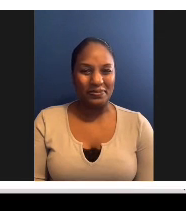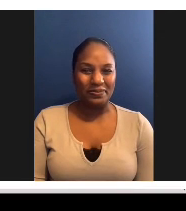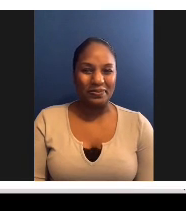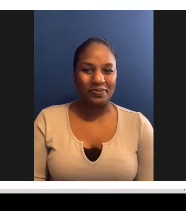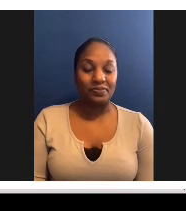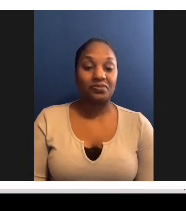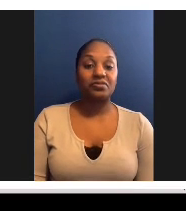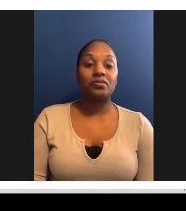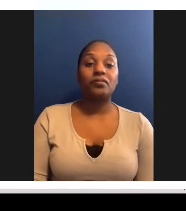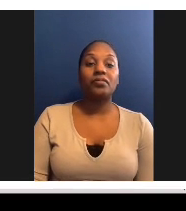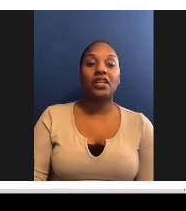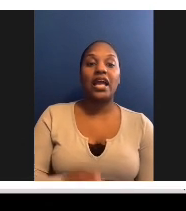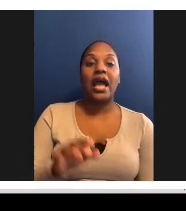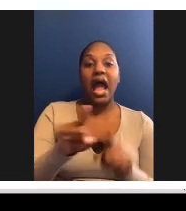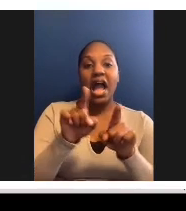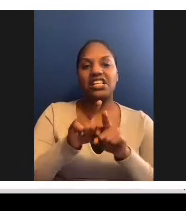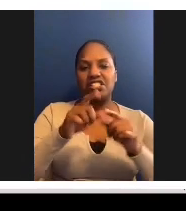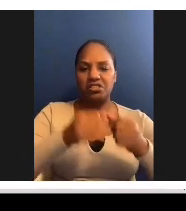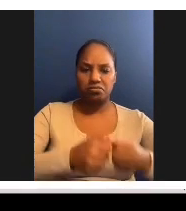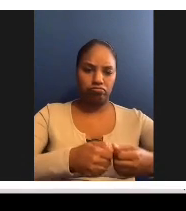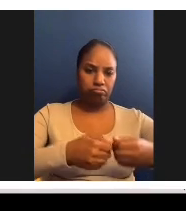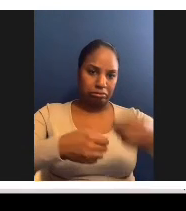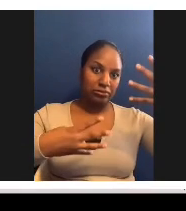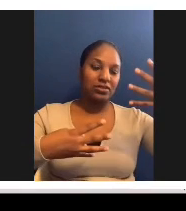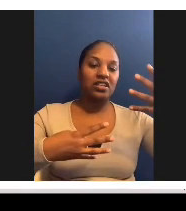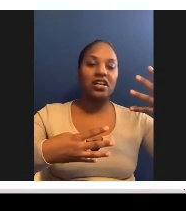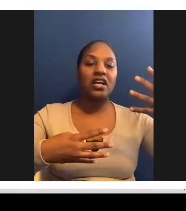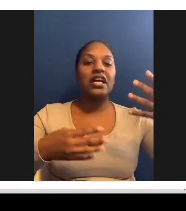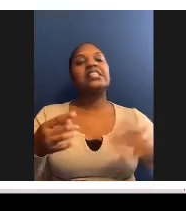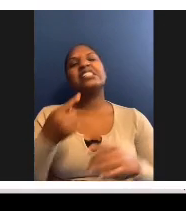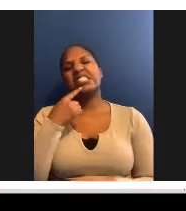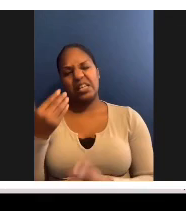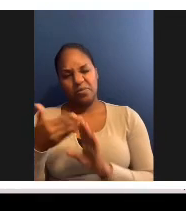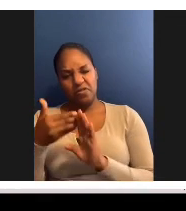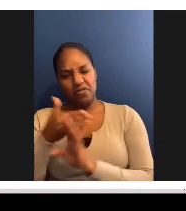As that is coming on, I'll tell you a little bit about that. As I said before, it's